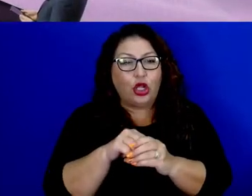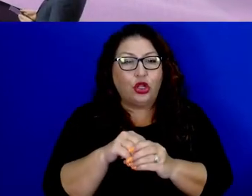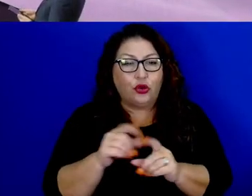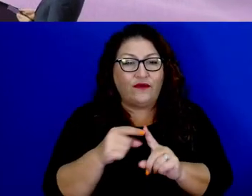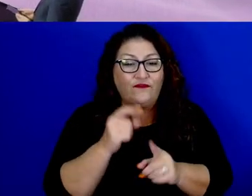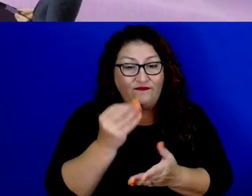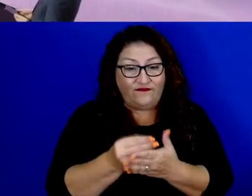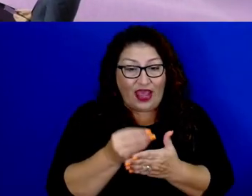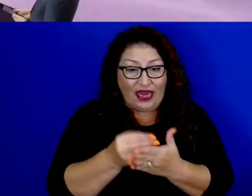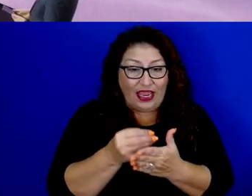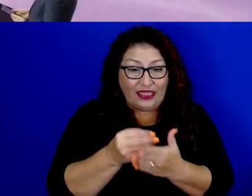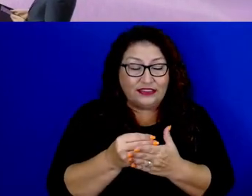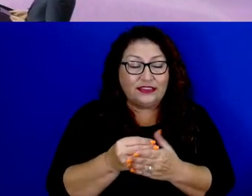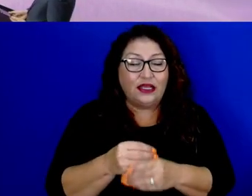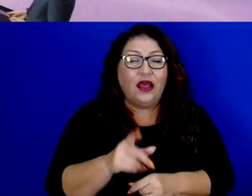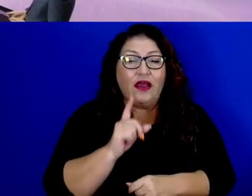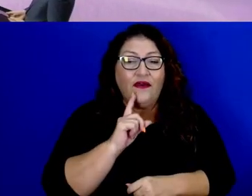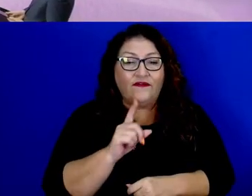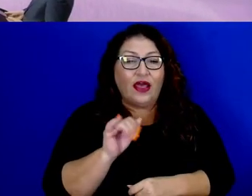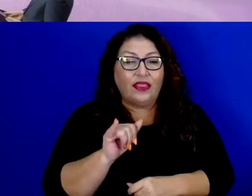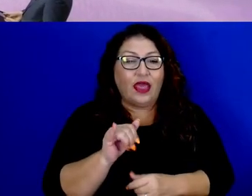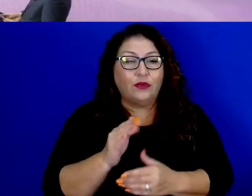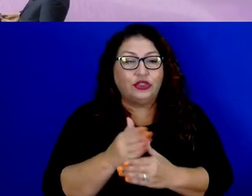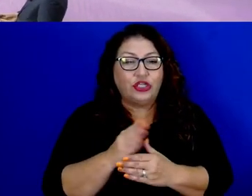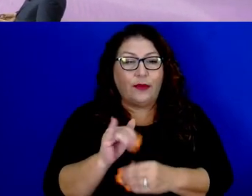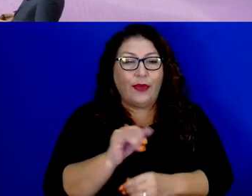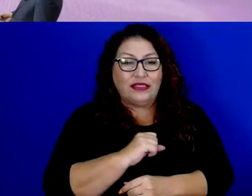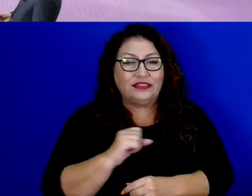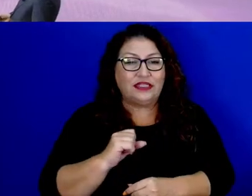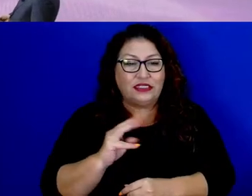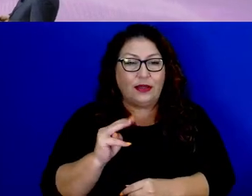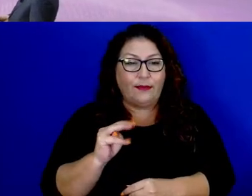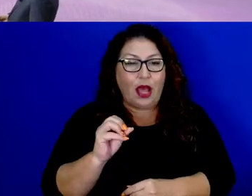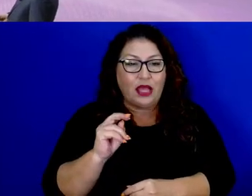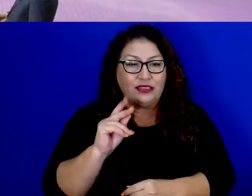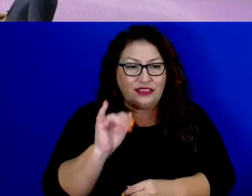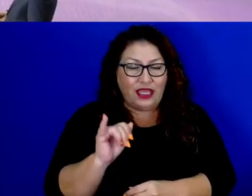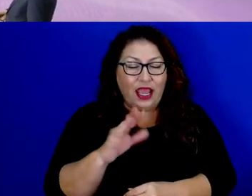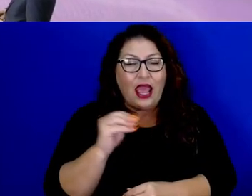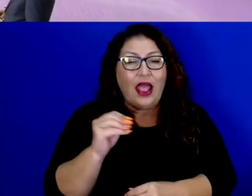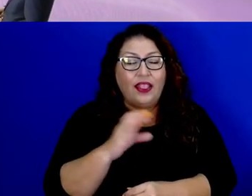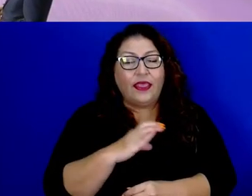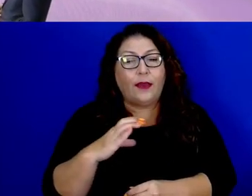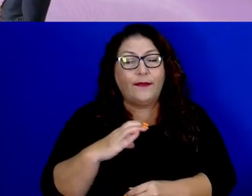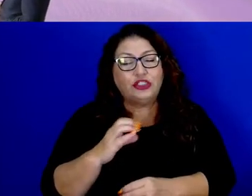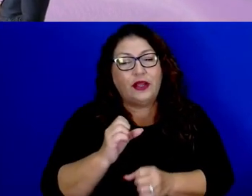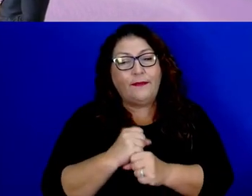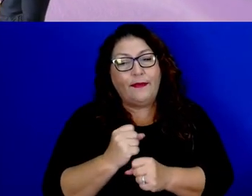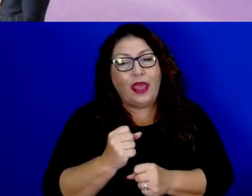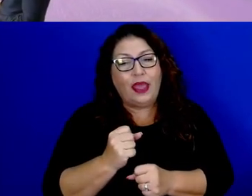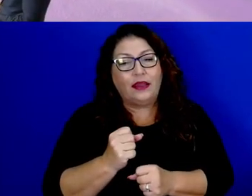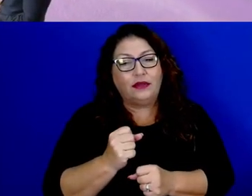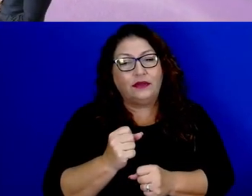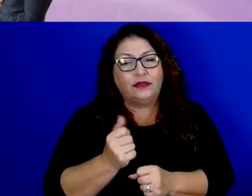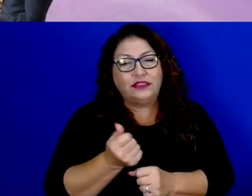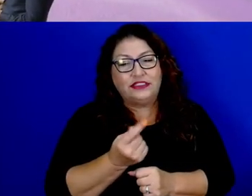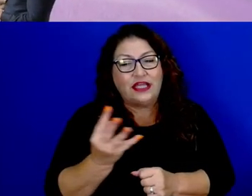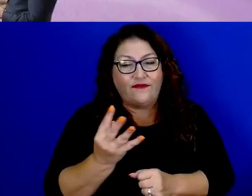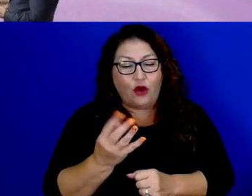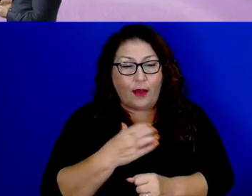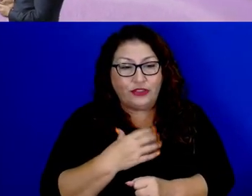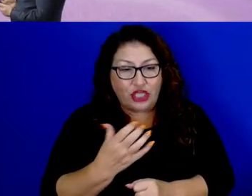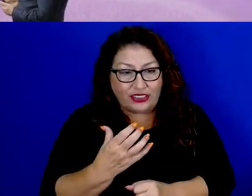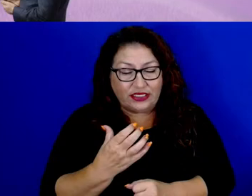was chaired by Senator Mario Monti, and the Commission made 7 overarching objectives. And in one of